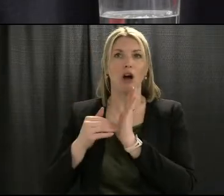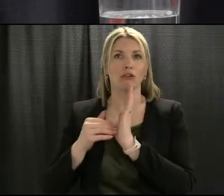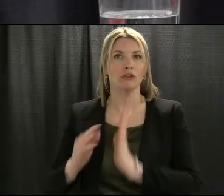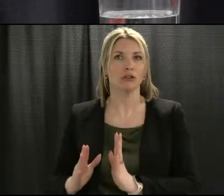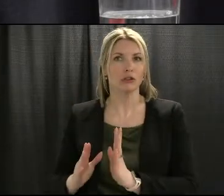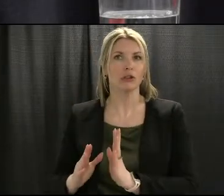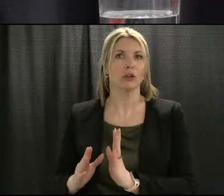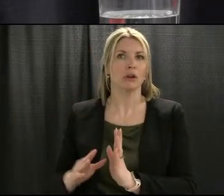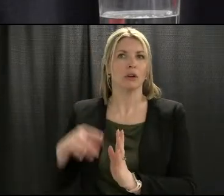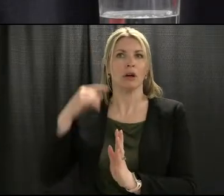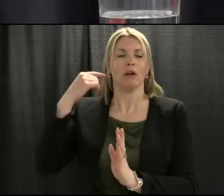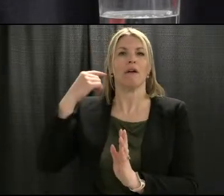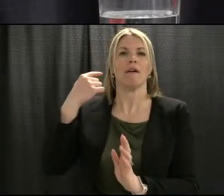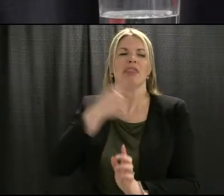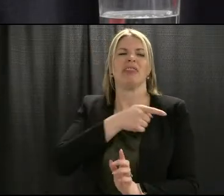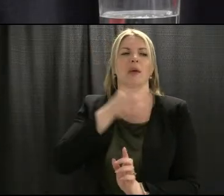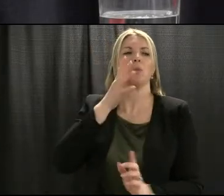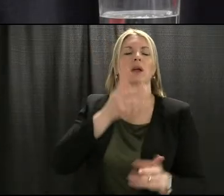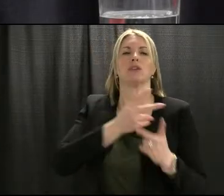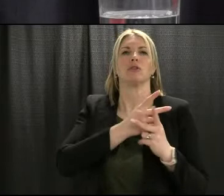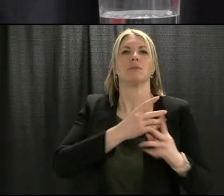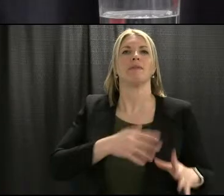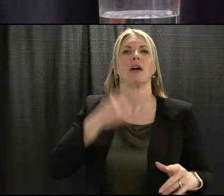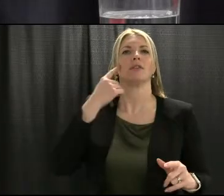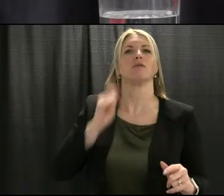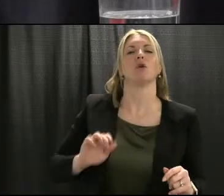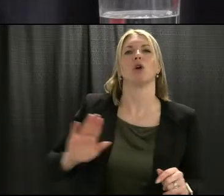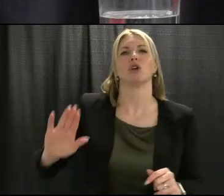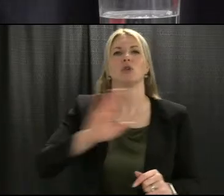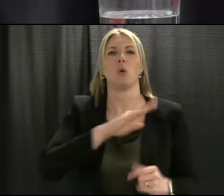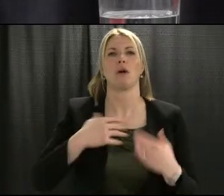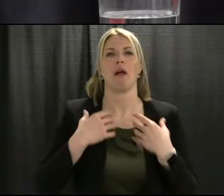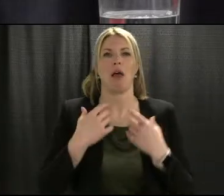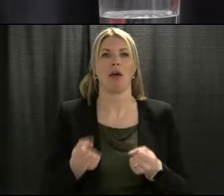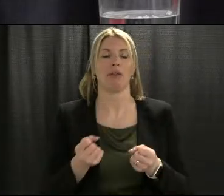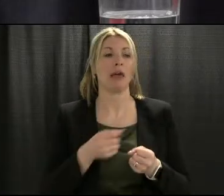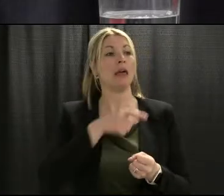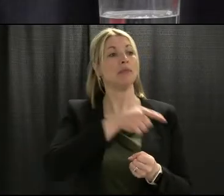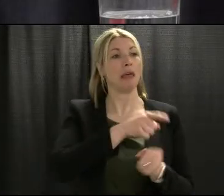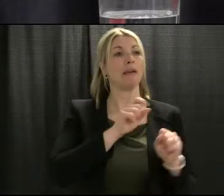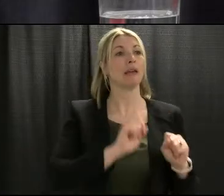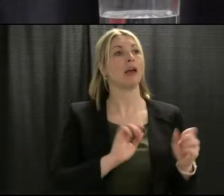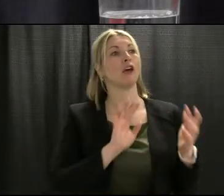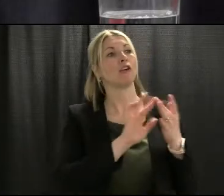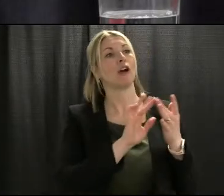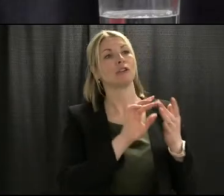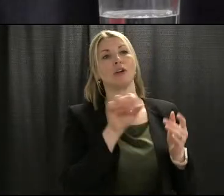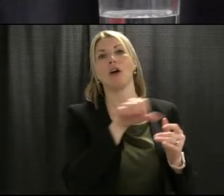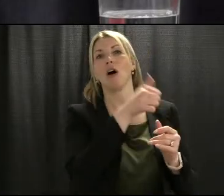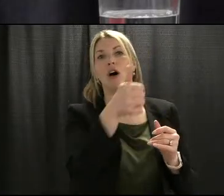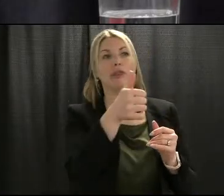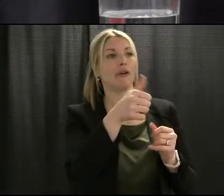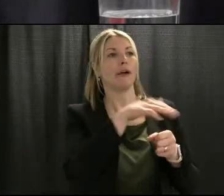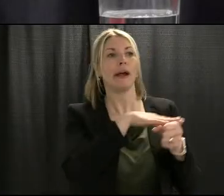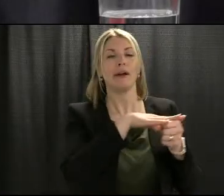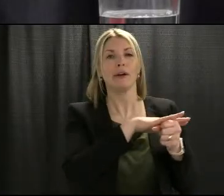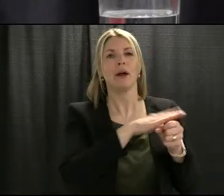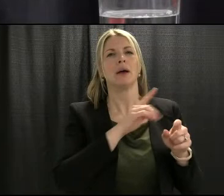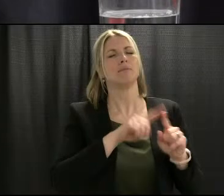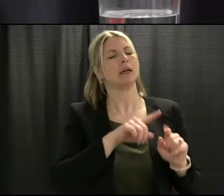care team will have similarities to other family care teams across the province, but it will also be tailored to the needs of your